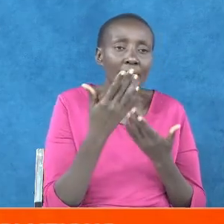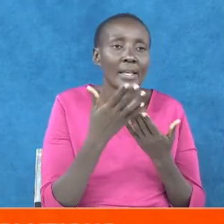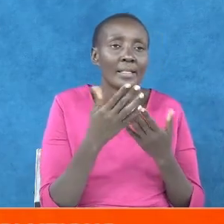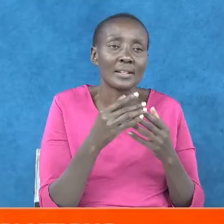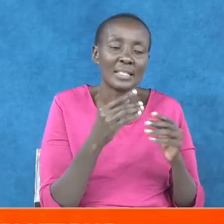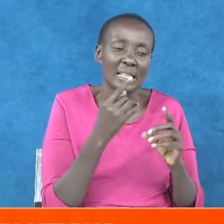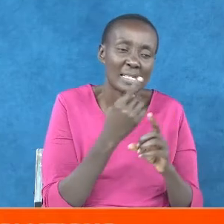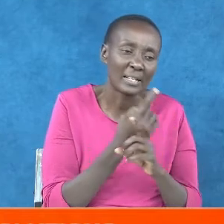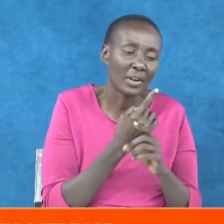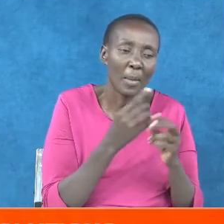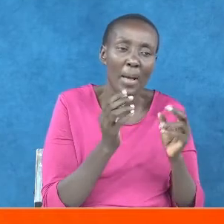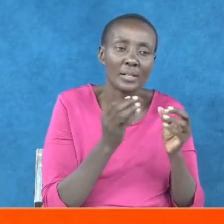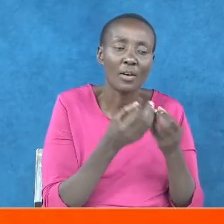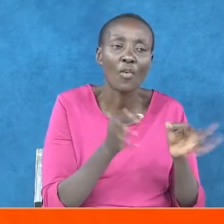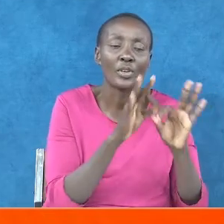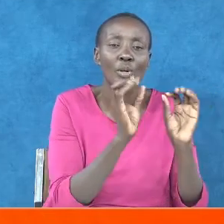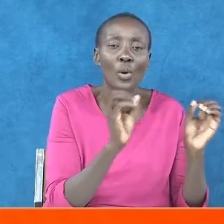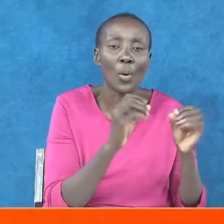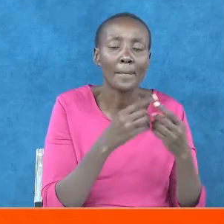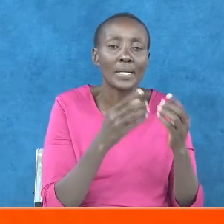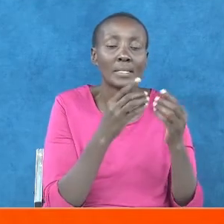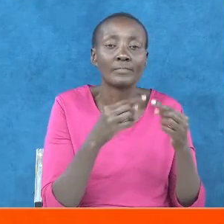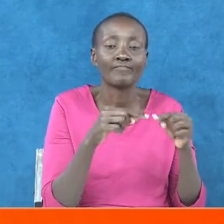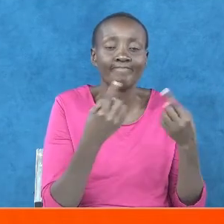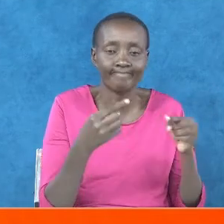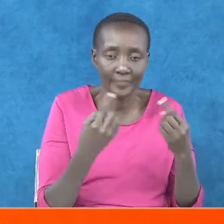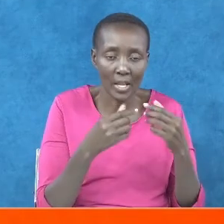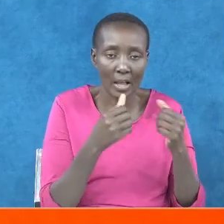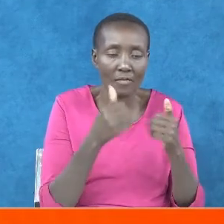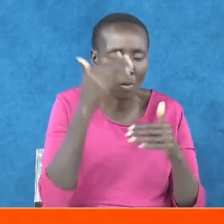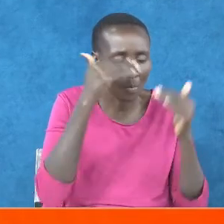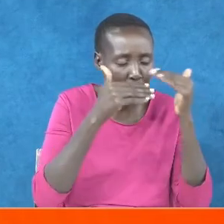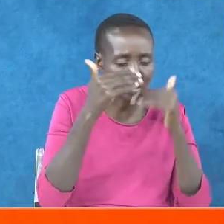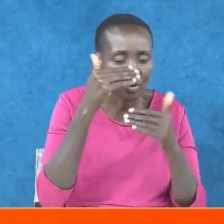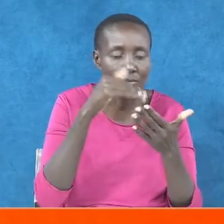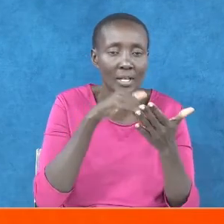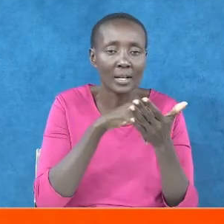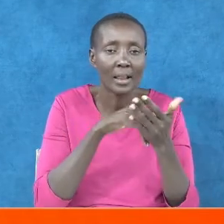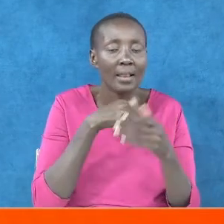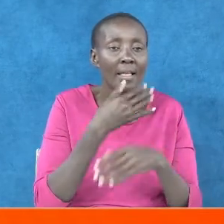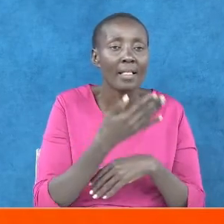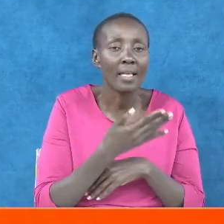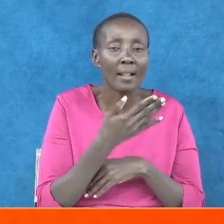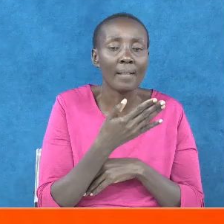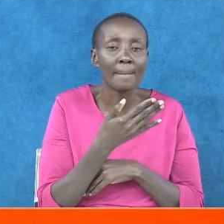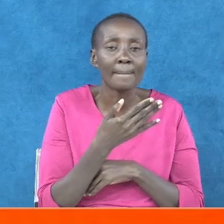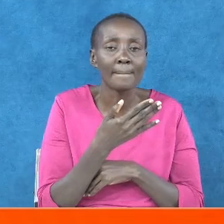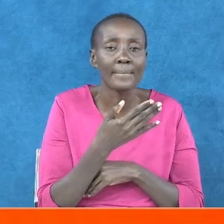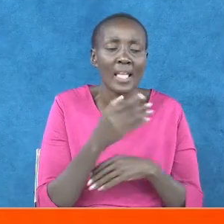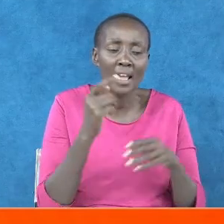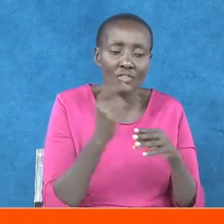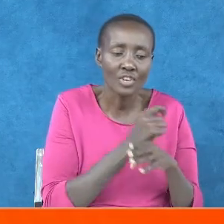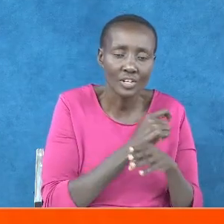of conflict resolution. Right. But dispute resolution, we actually have professionals who then are